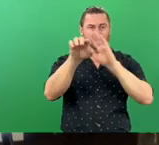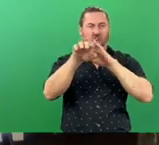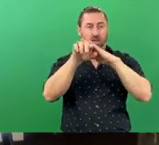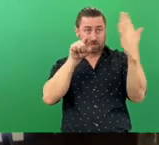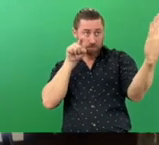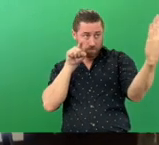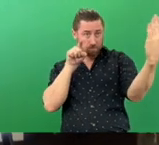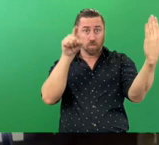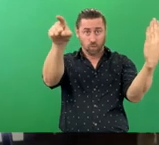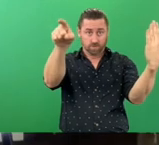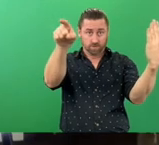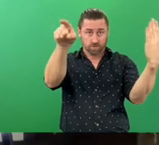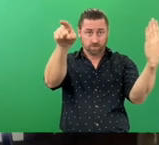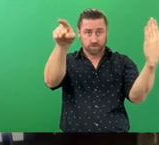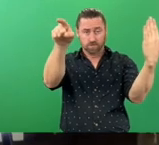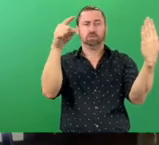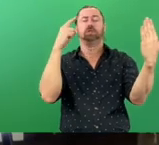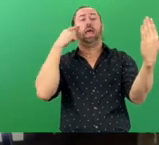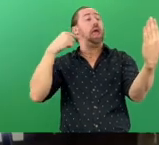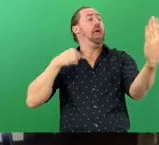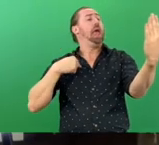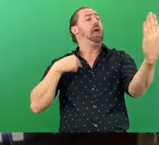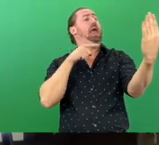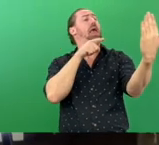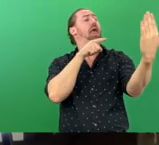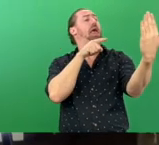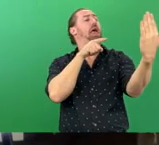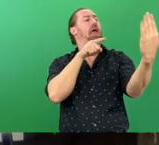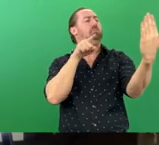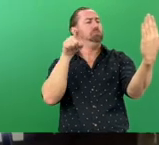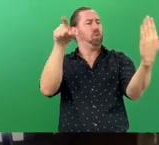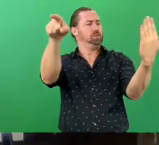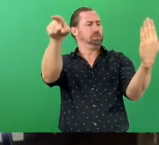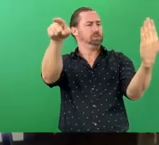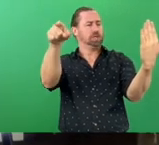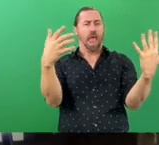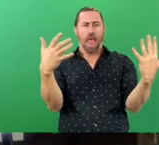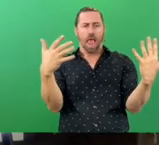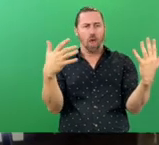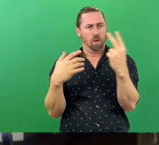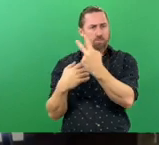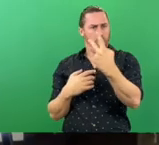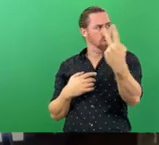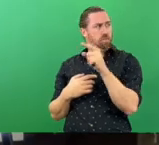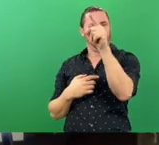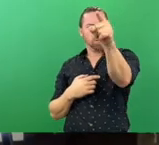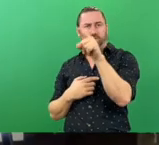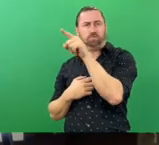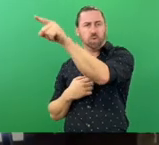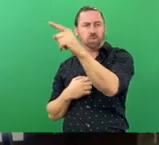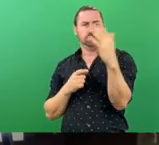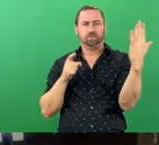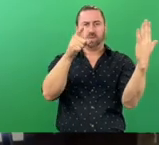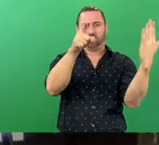your right-hand side. And you will see that the you in the mirror is pointing at exactly the same thing that you are pointing at, right?